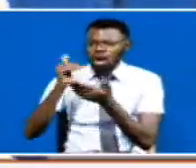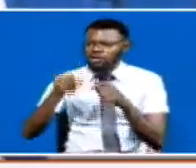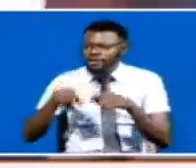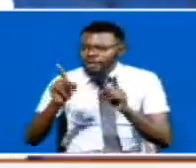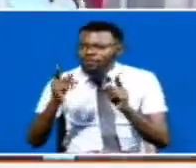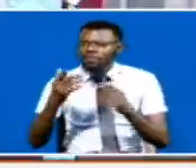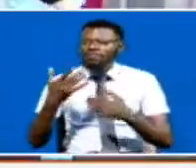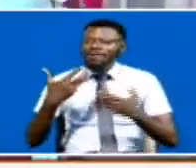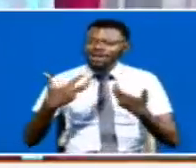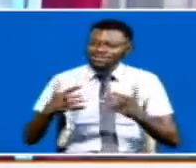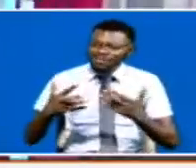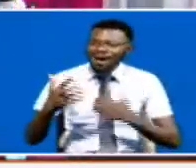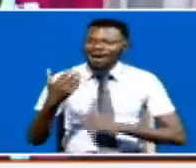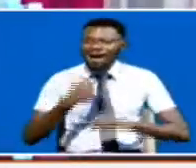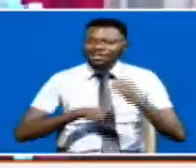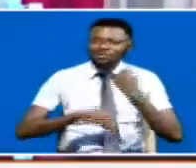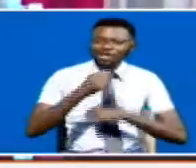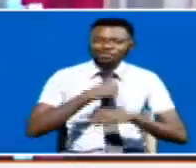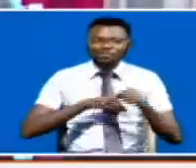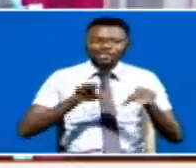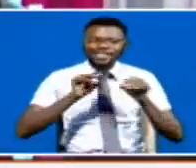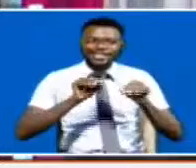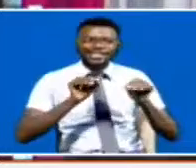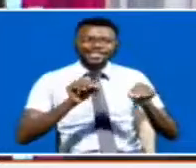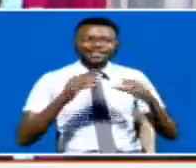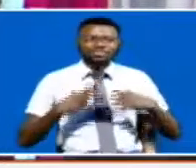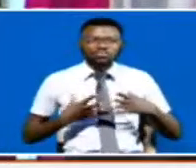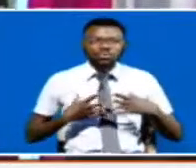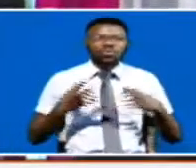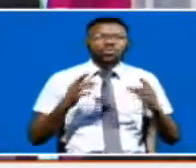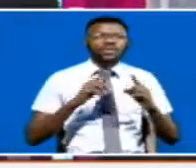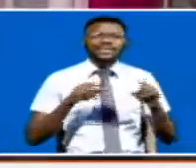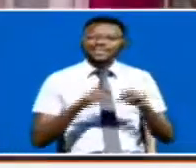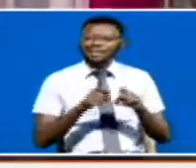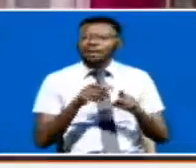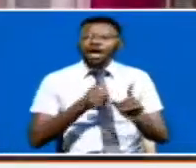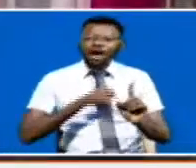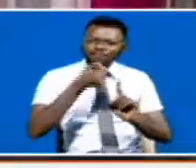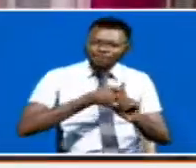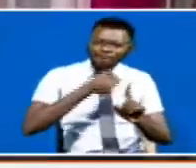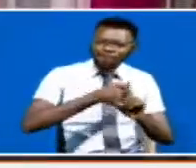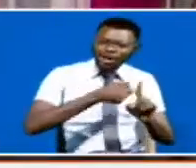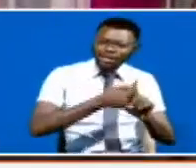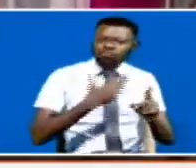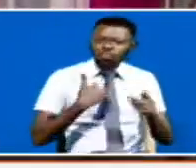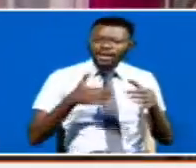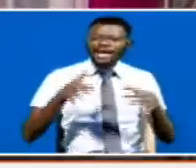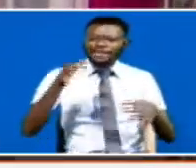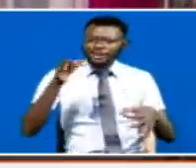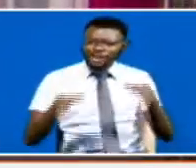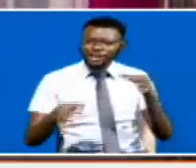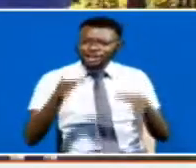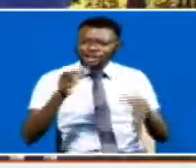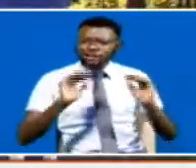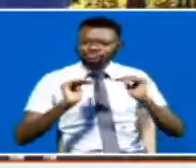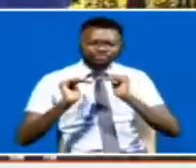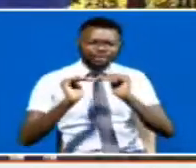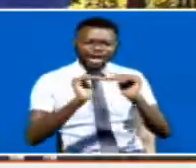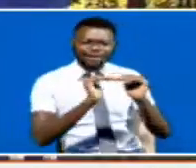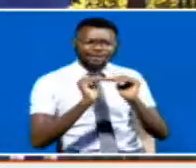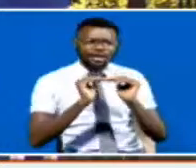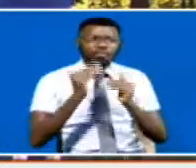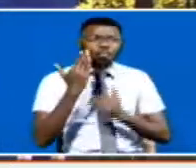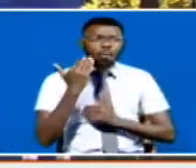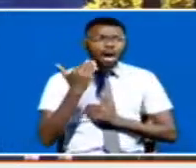however, quick to add that the fight against injustices has been a nightmare since they always experience threats and intimidations